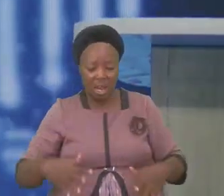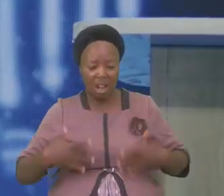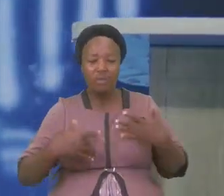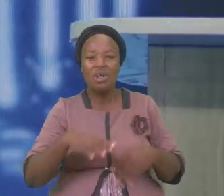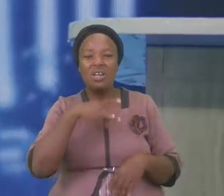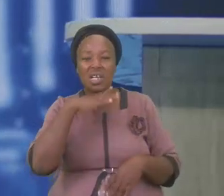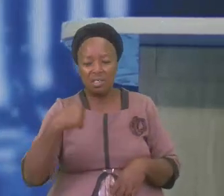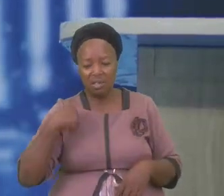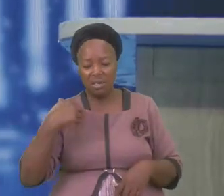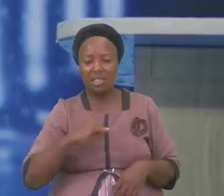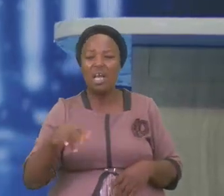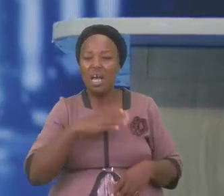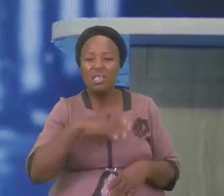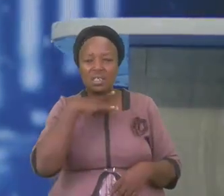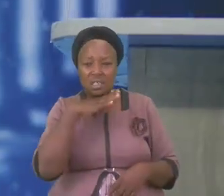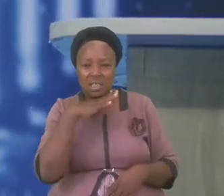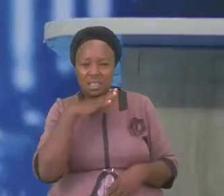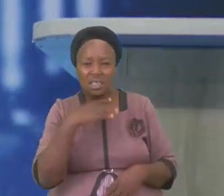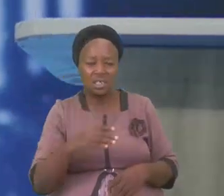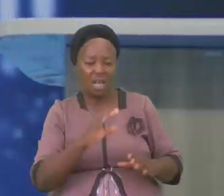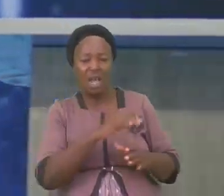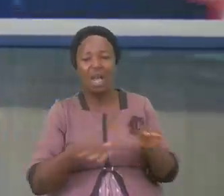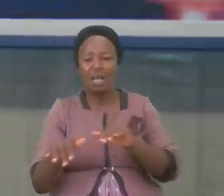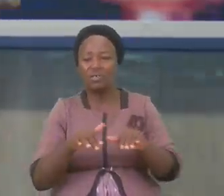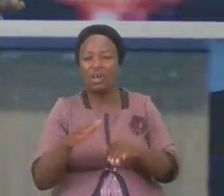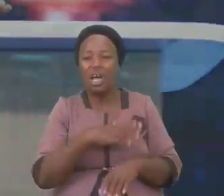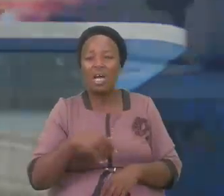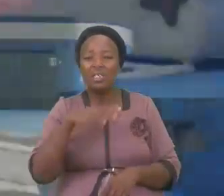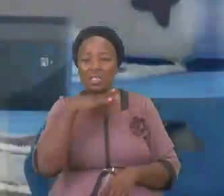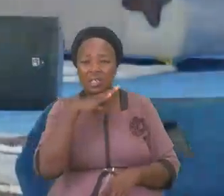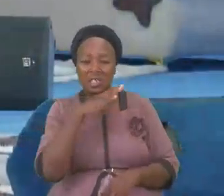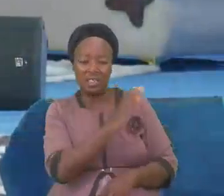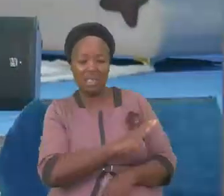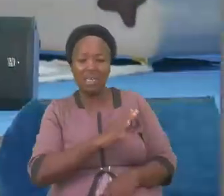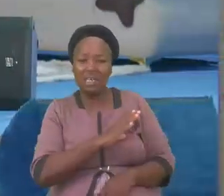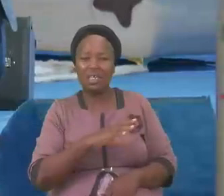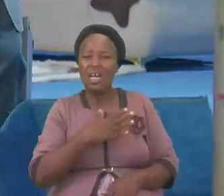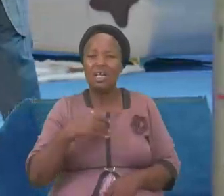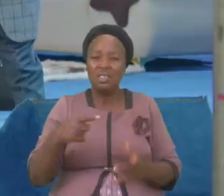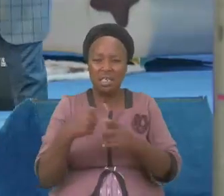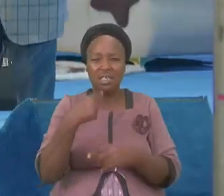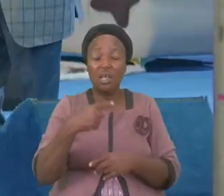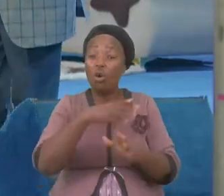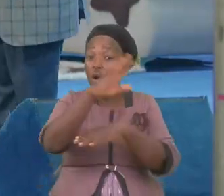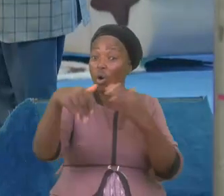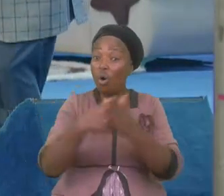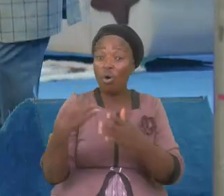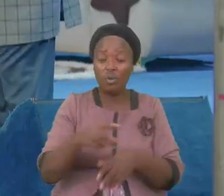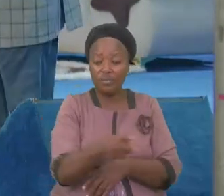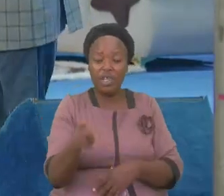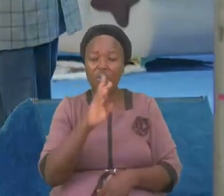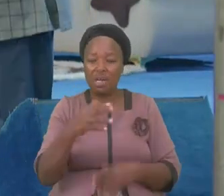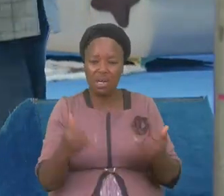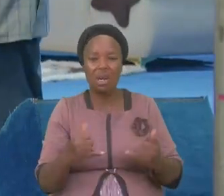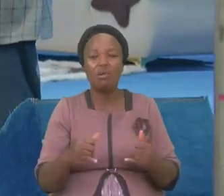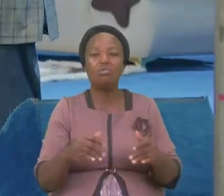It says they're all together become filthy. There is none that doeth good, no,